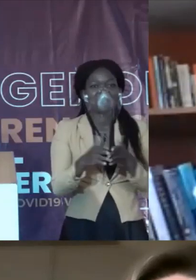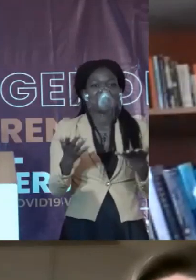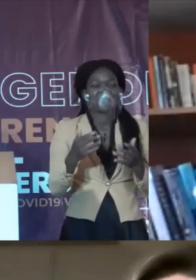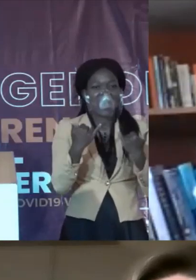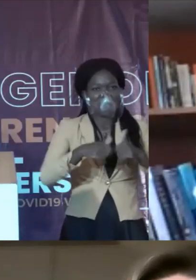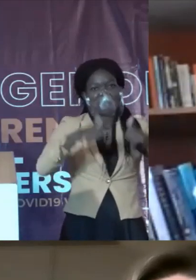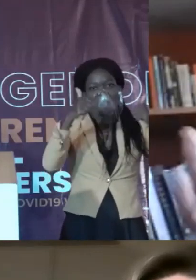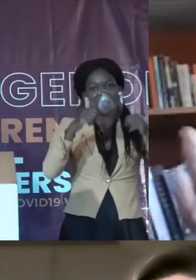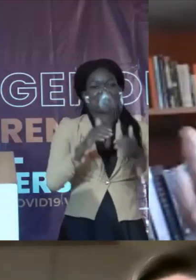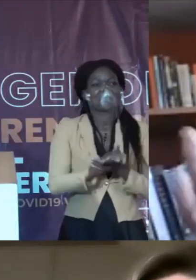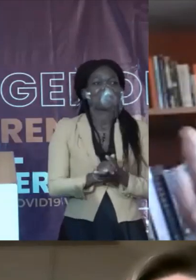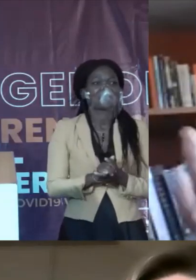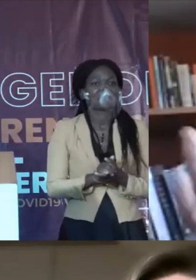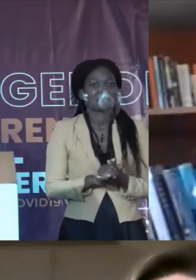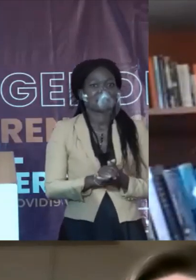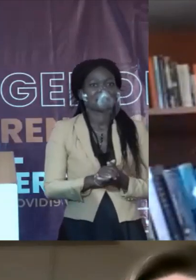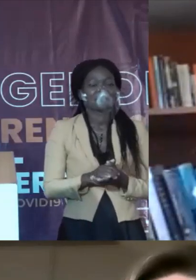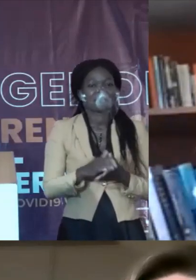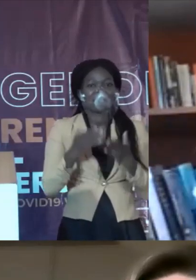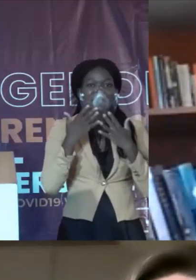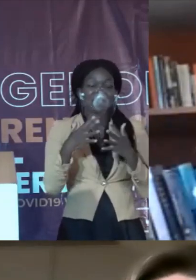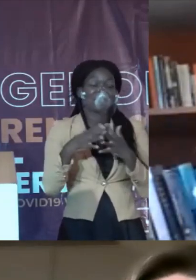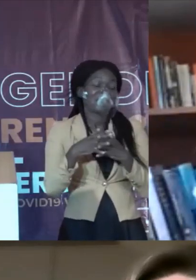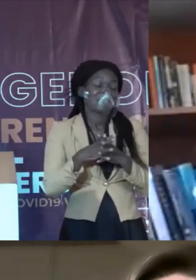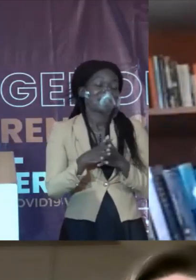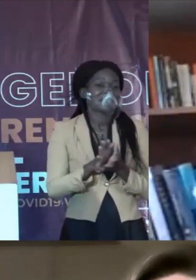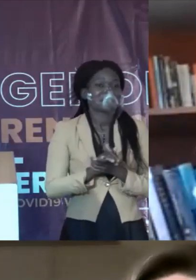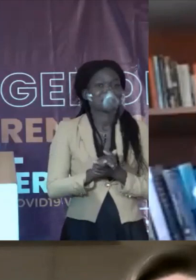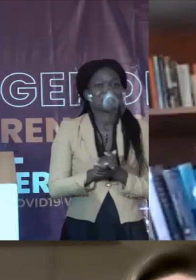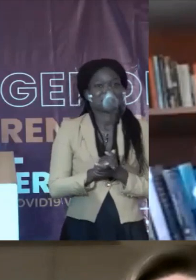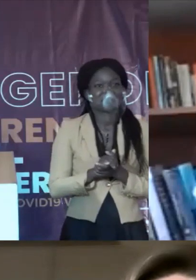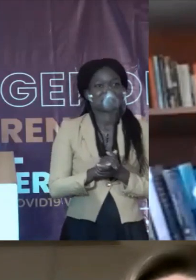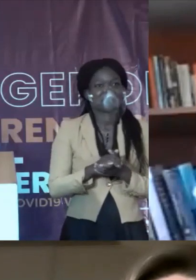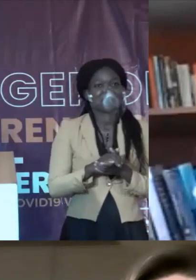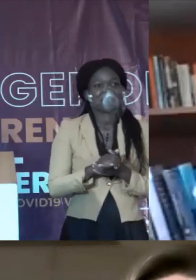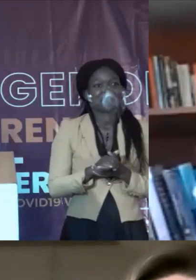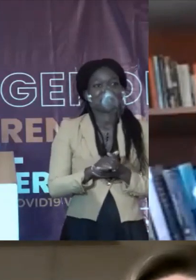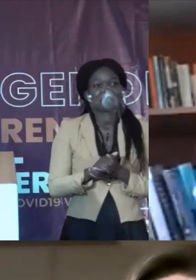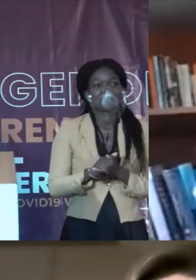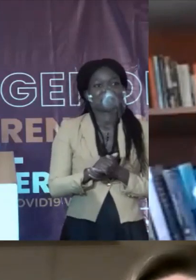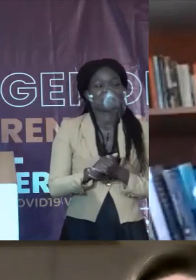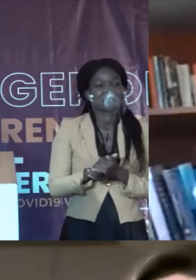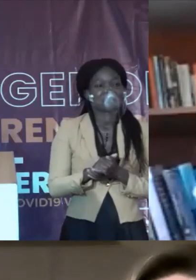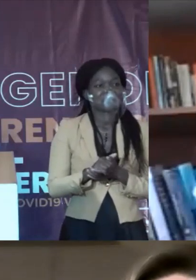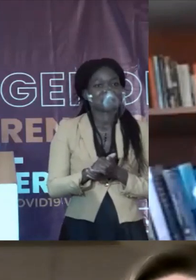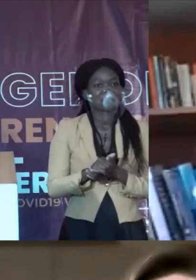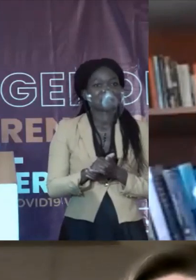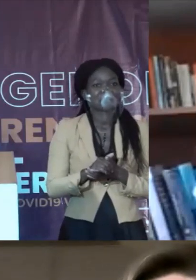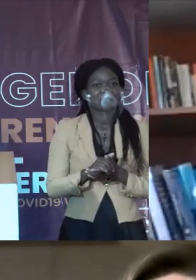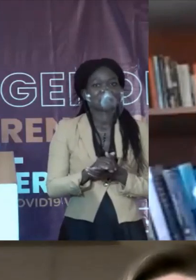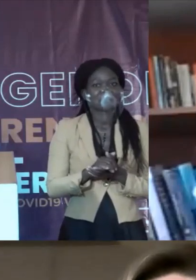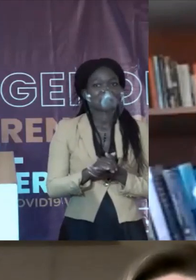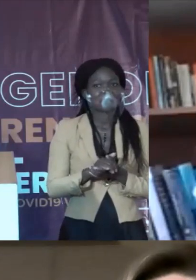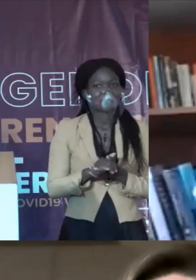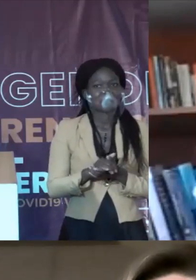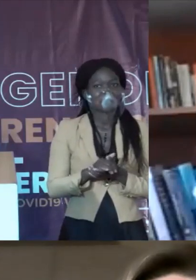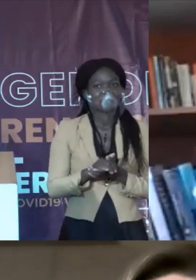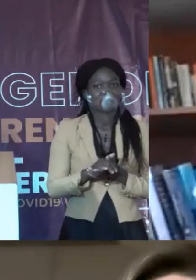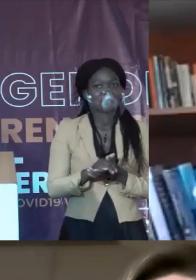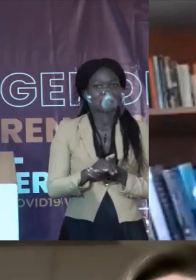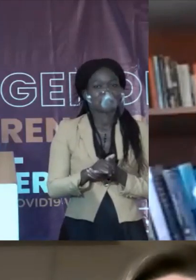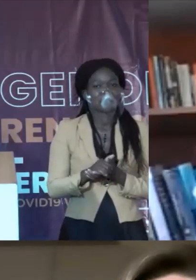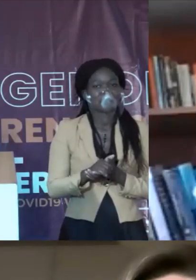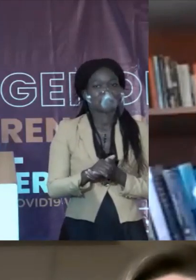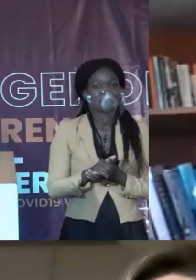Yeah. Thank you. Thank you so much, Margaret, and thanks to the co-hosts. And just